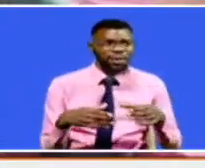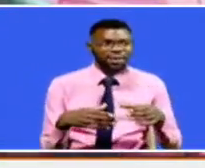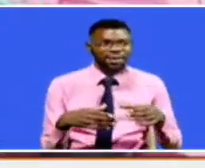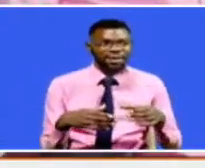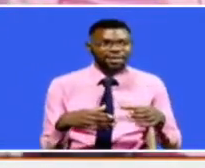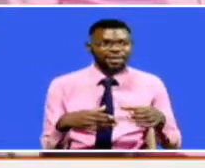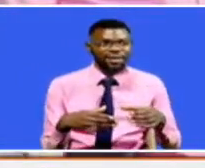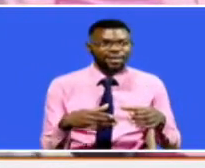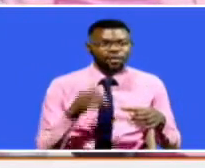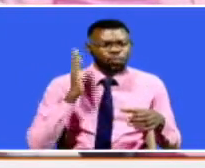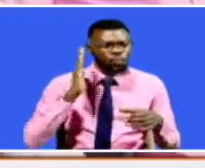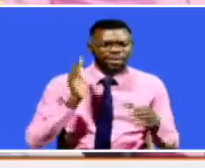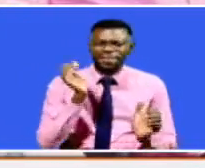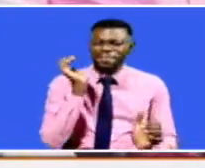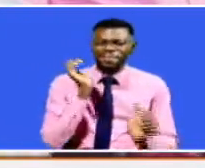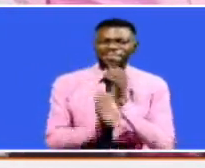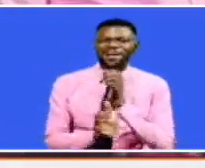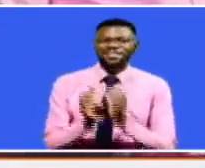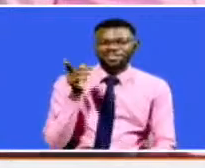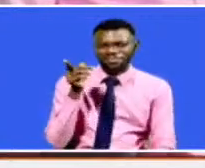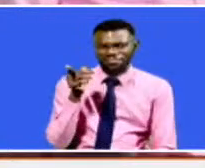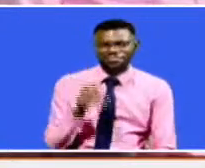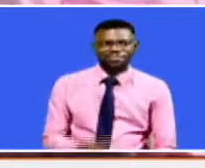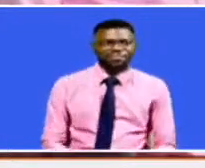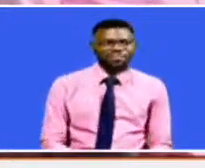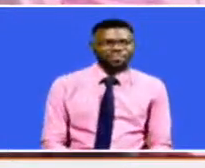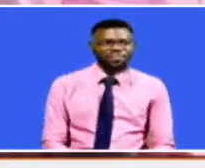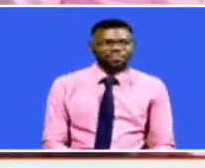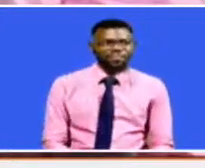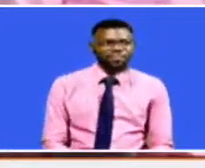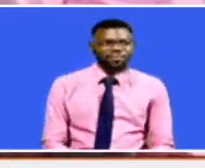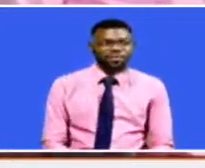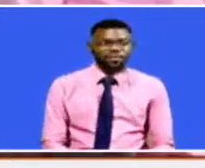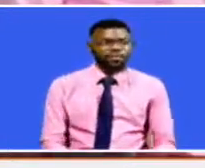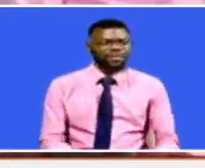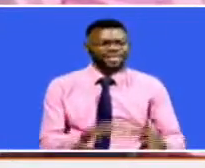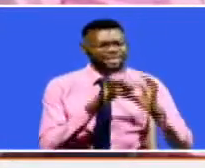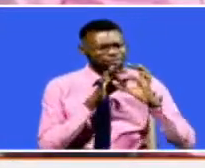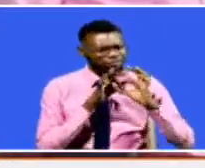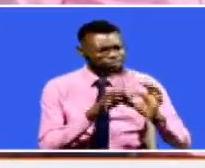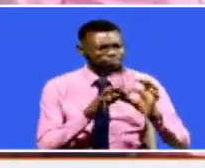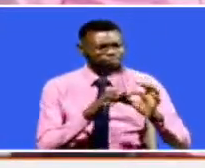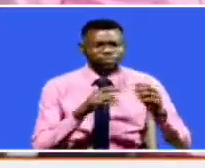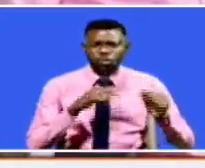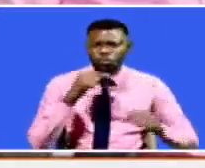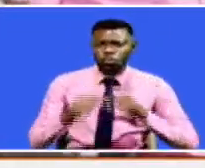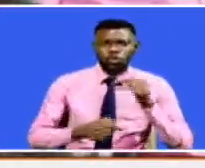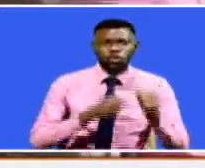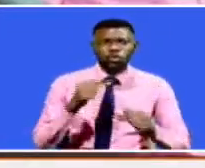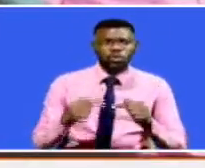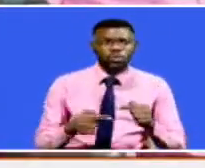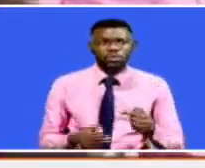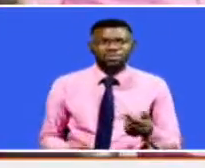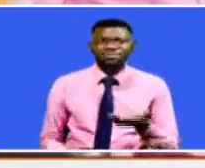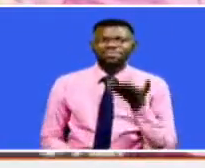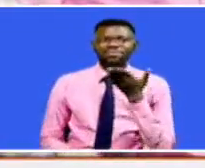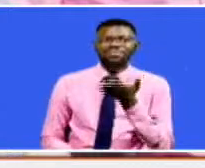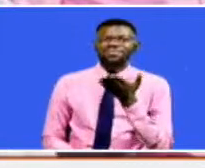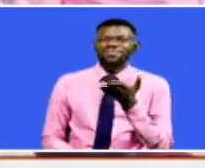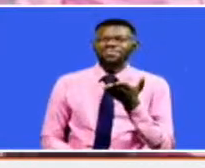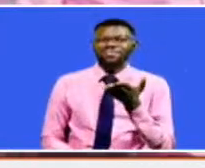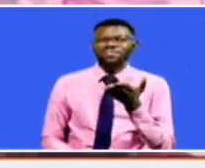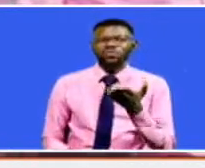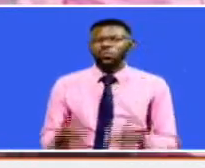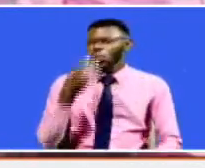ataonana na sisi mundu humu. Kwa hiyo mkishikana hivi, huyu jamaa ambaye anatusumbua anaitwa